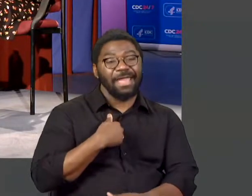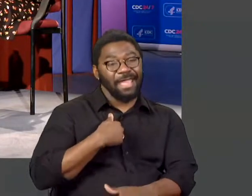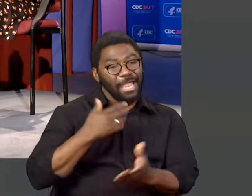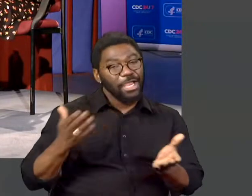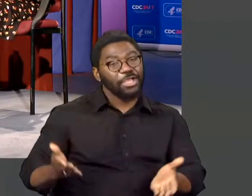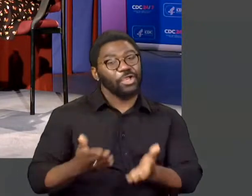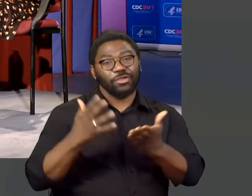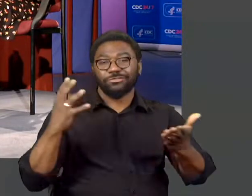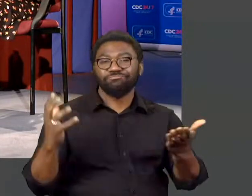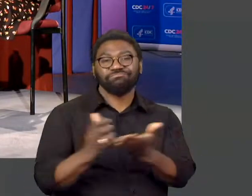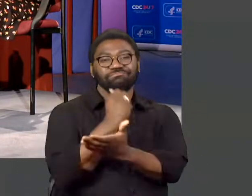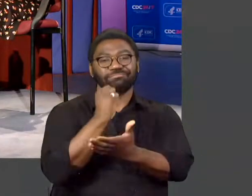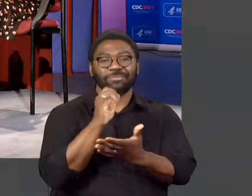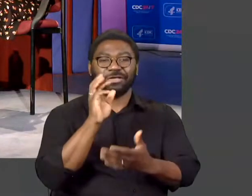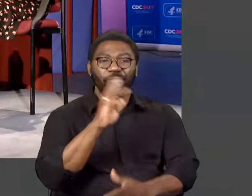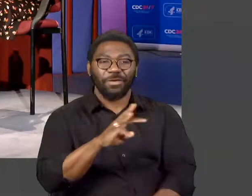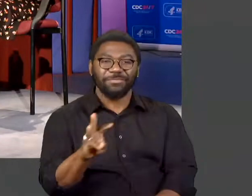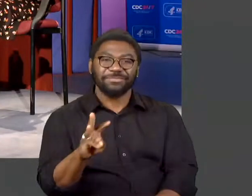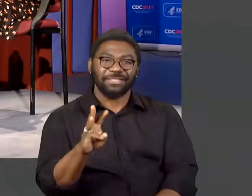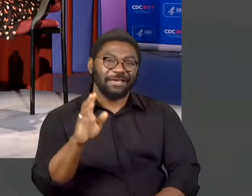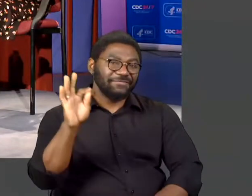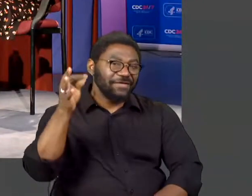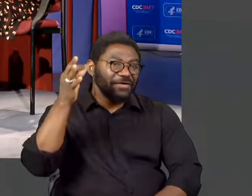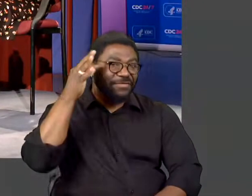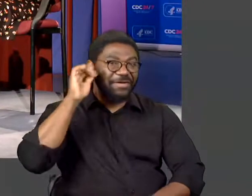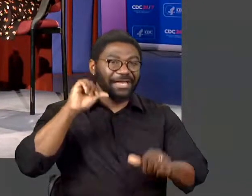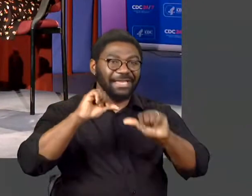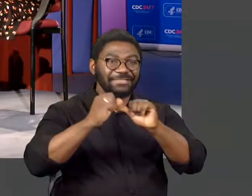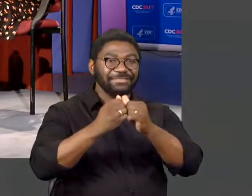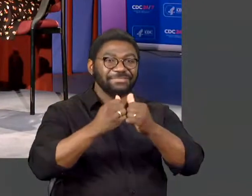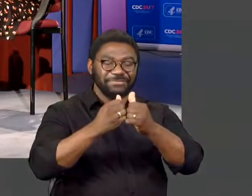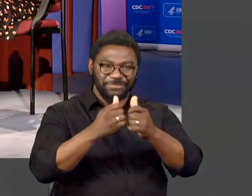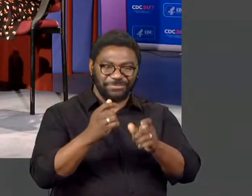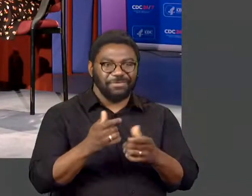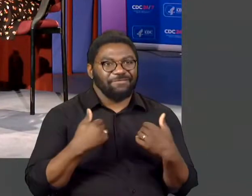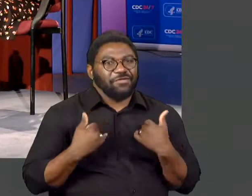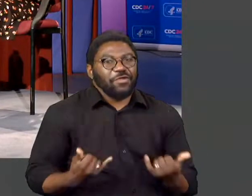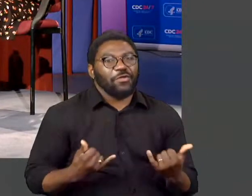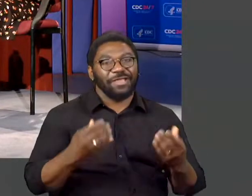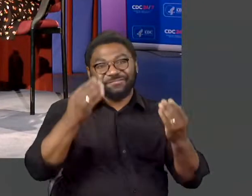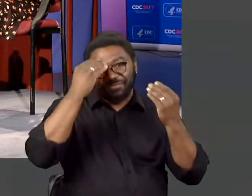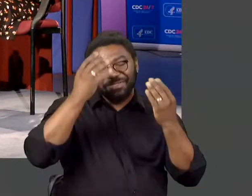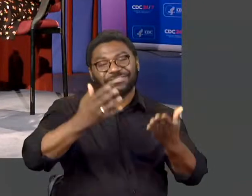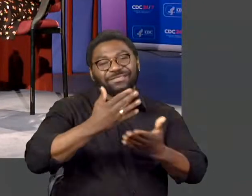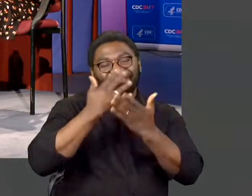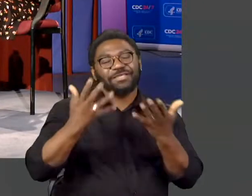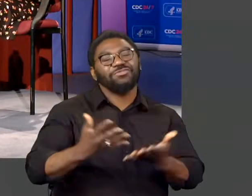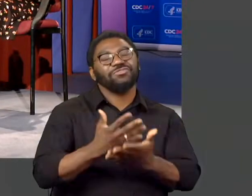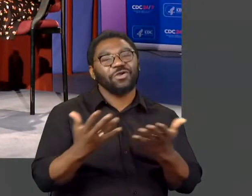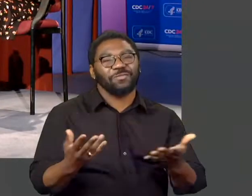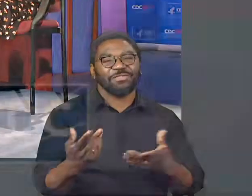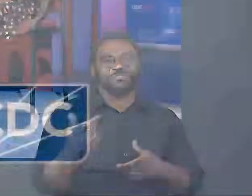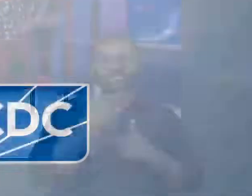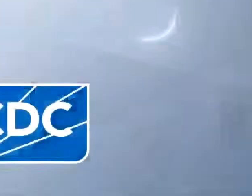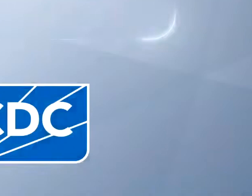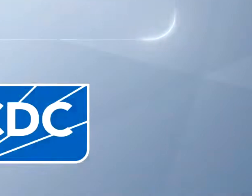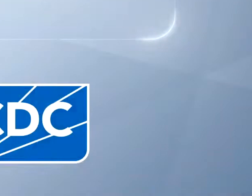partners' websites to stay up to date on the latest information. Thank you so much for joining us today.